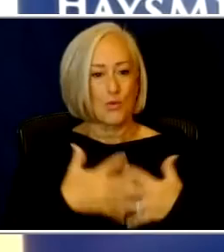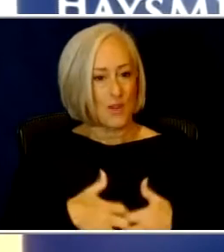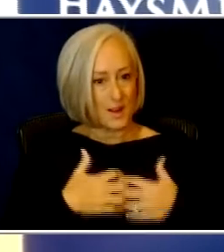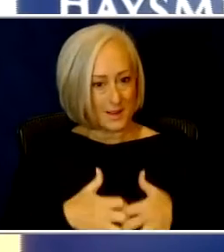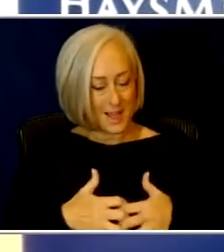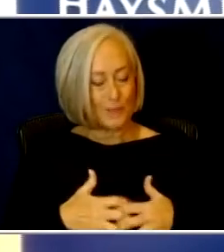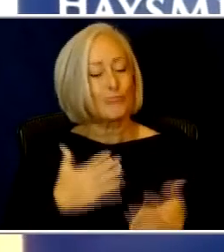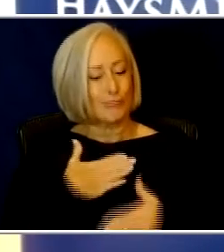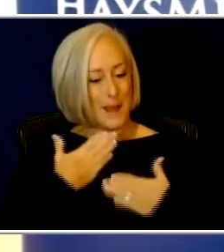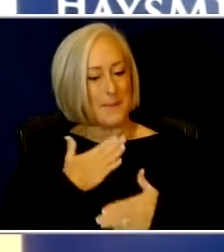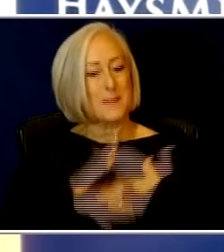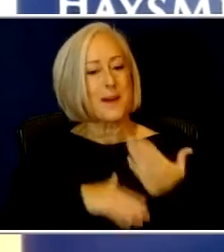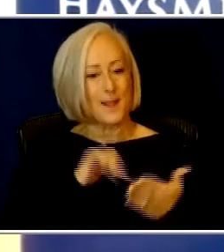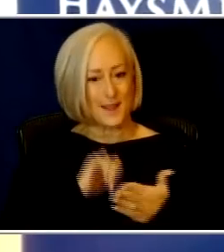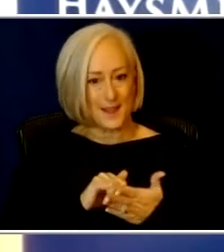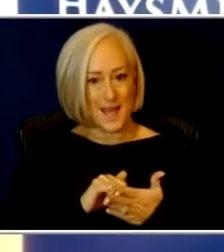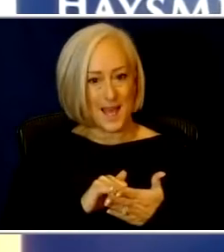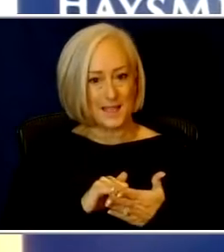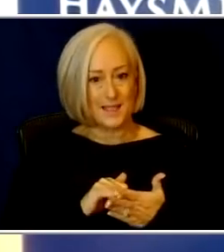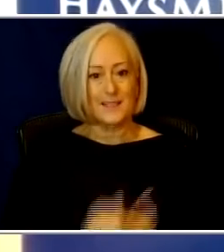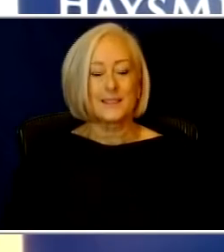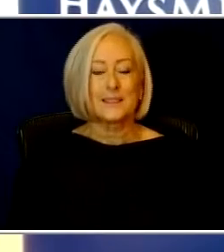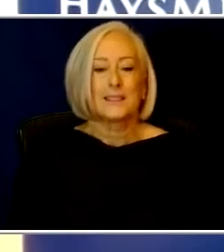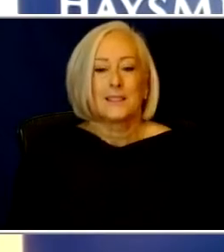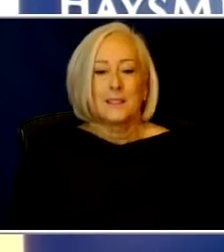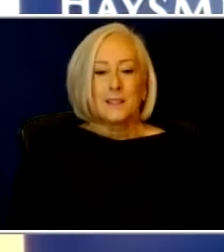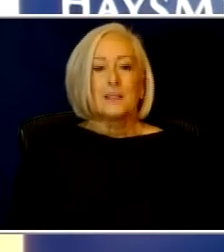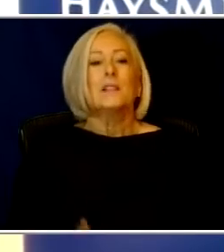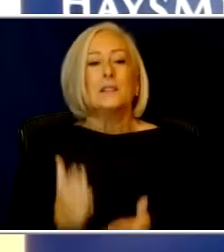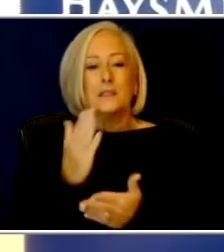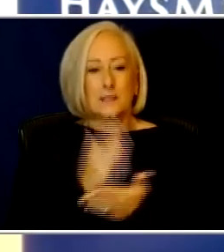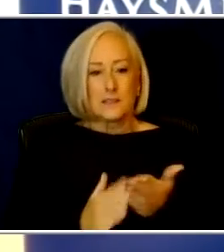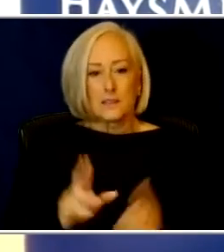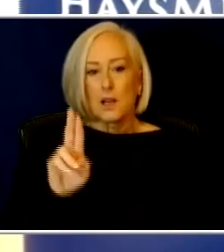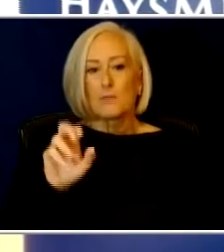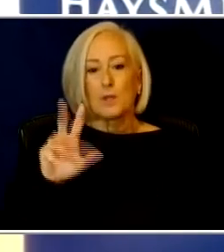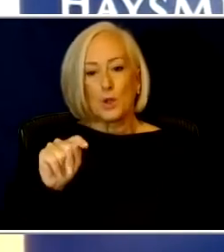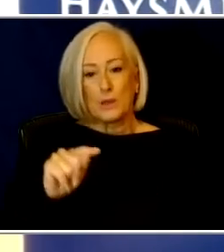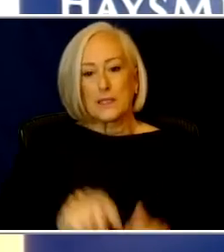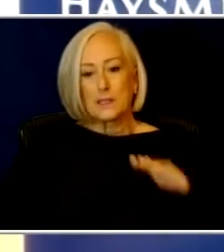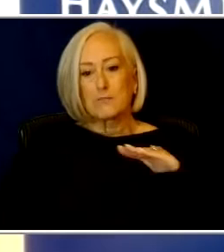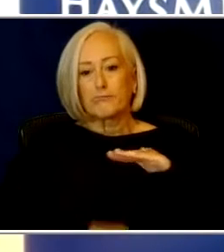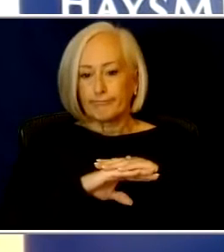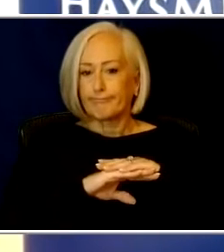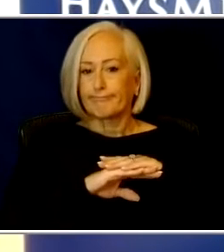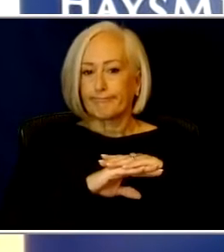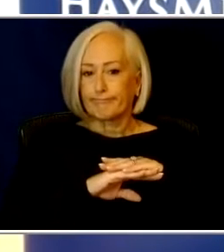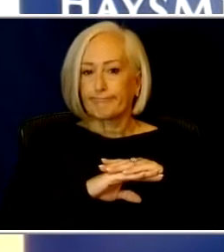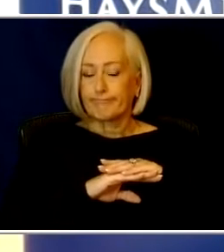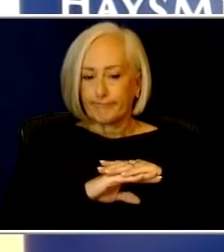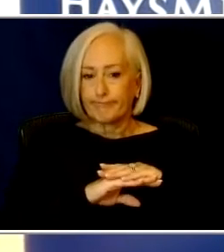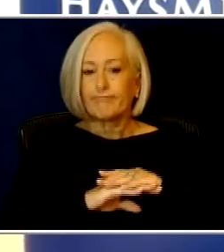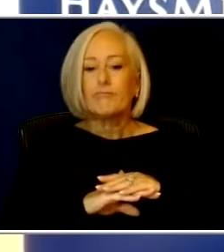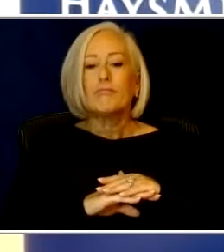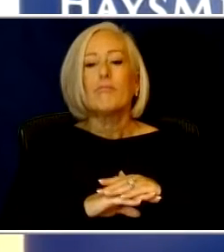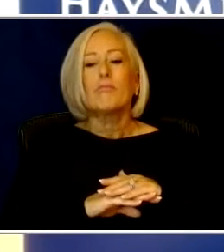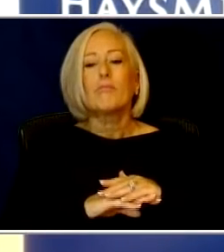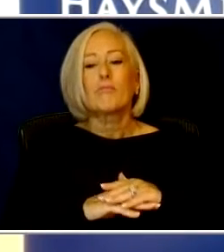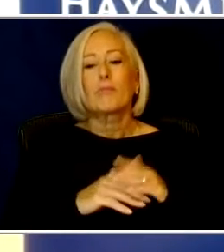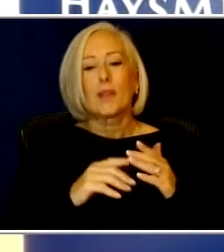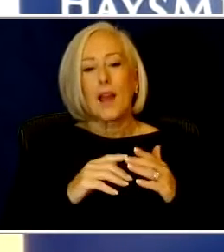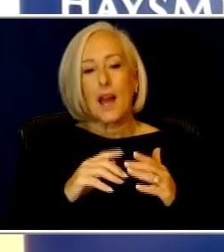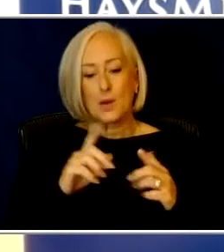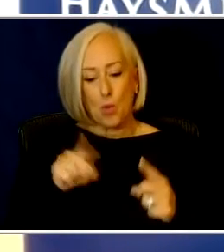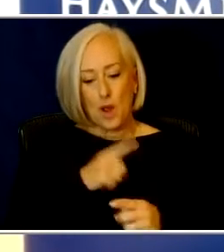We continue to be at times certain units at capacity. So obviously, as we begin to enter, the more